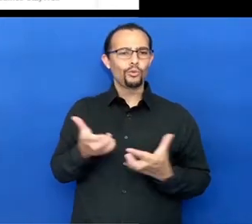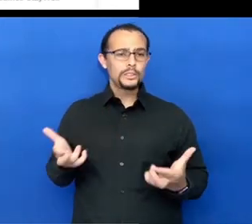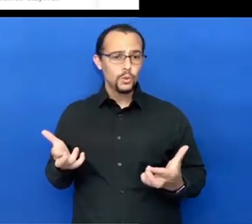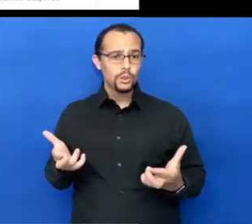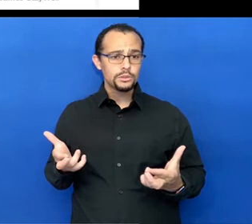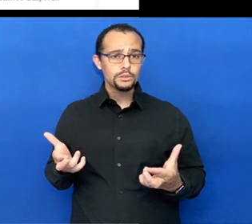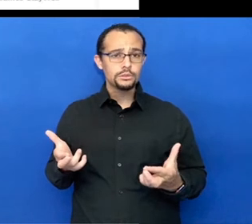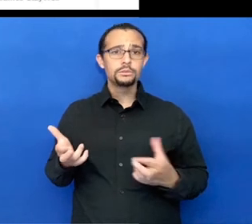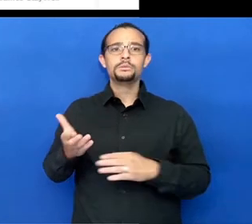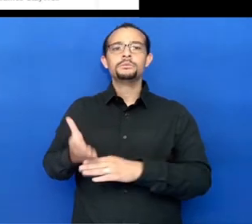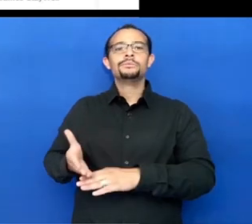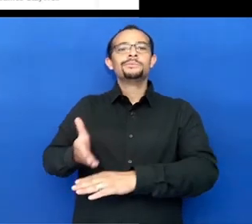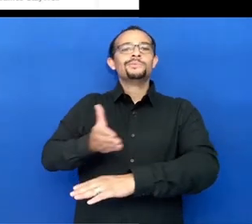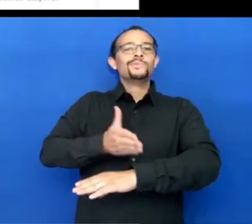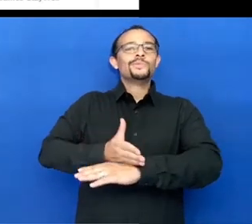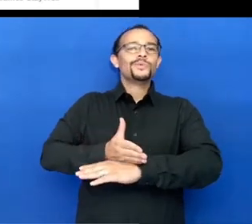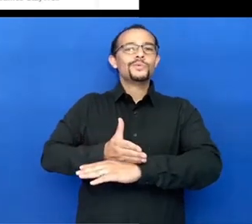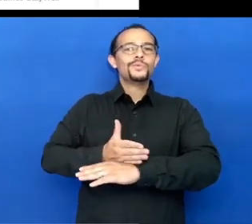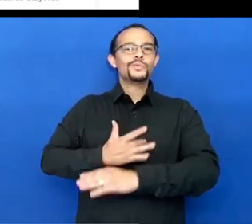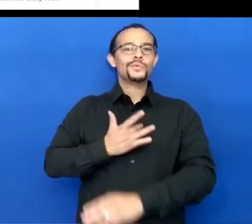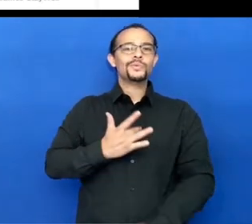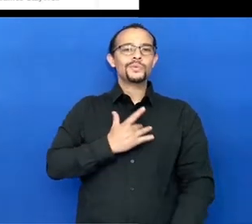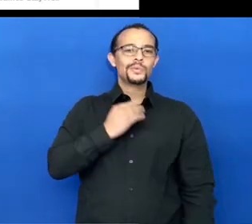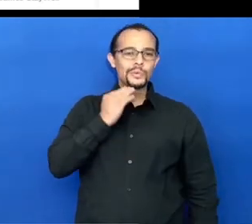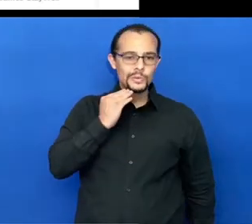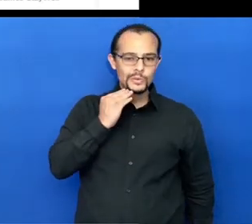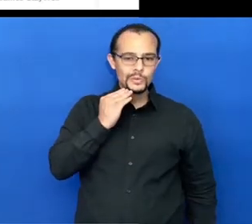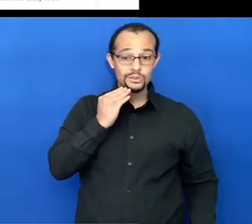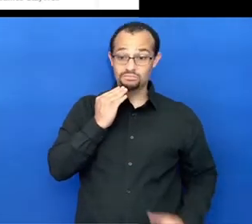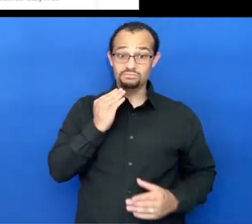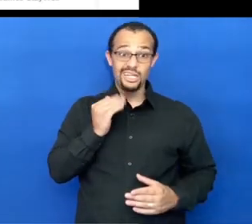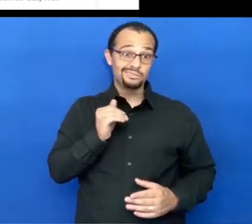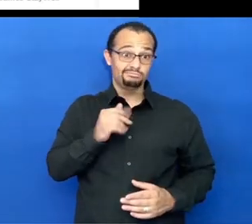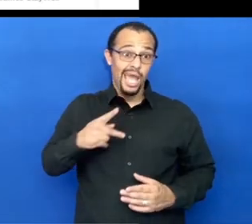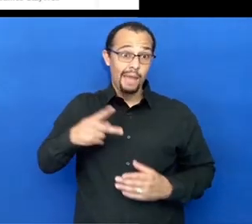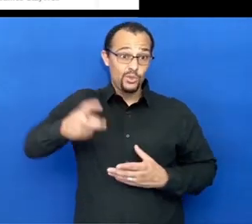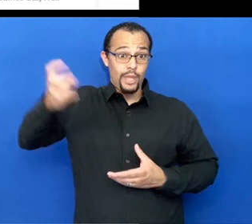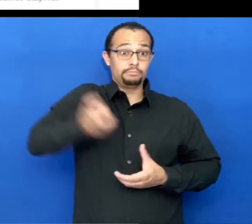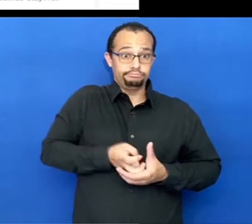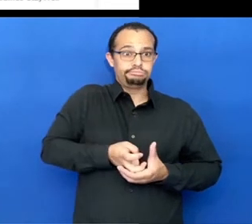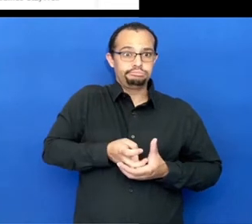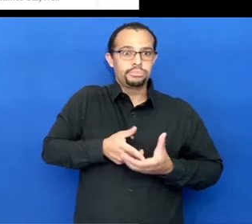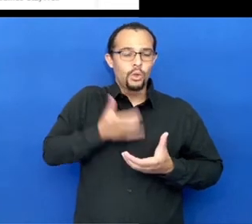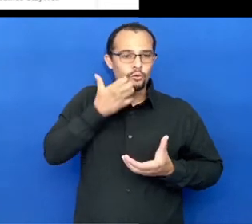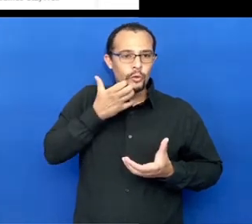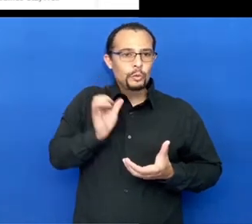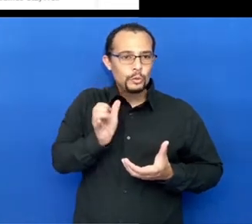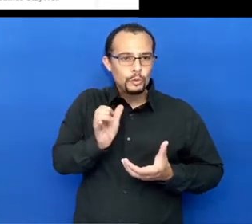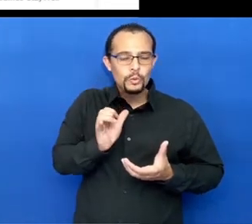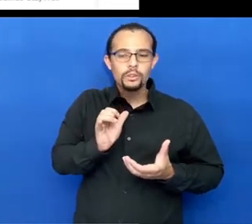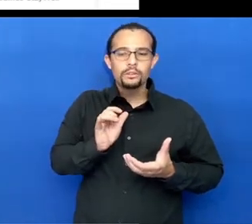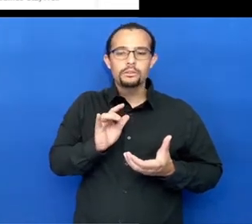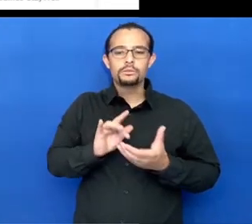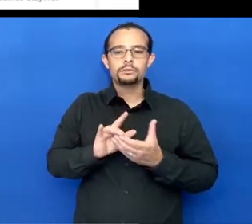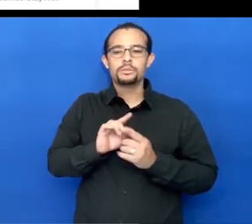for you to find additional resources and to improve your mood. And you can also put it on your